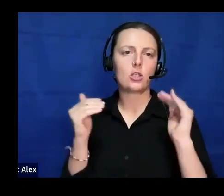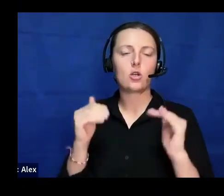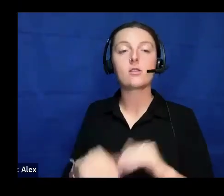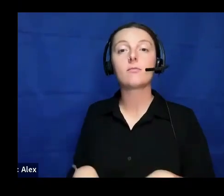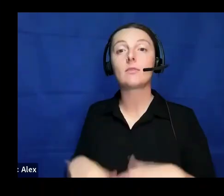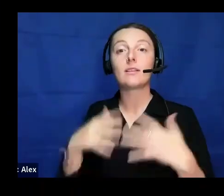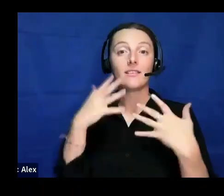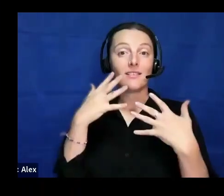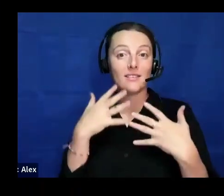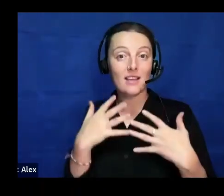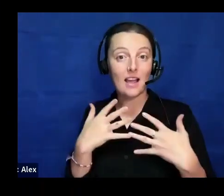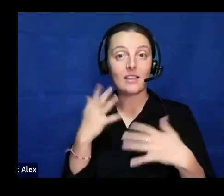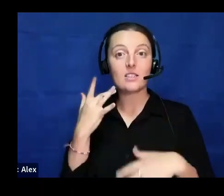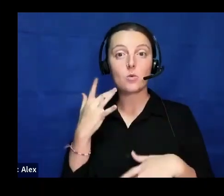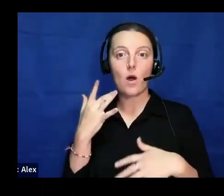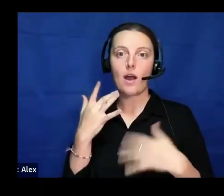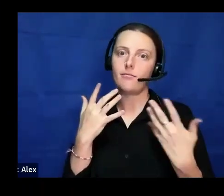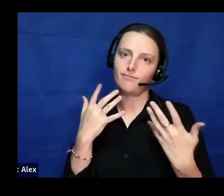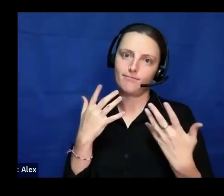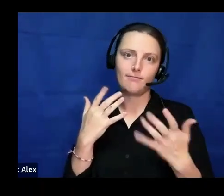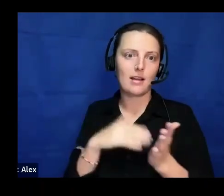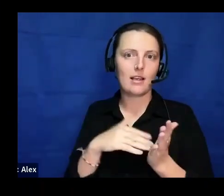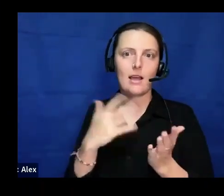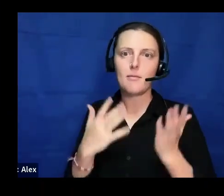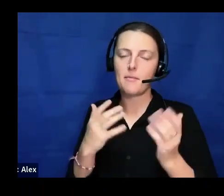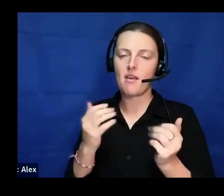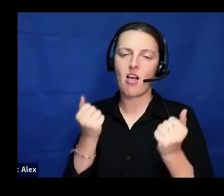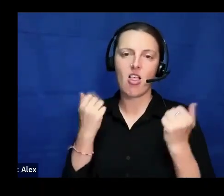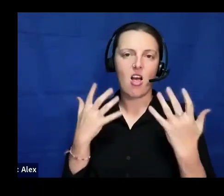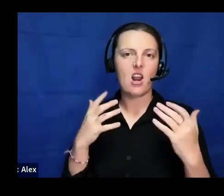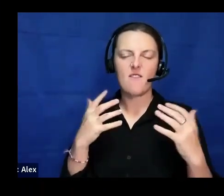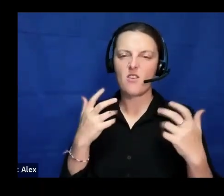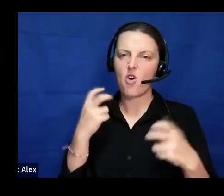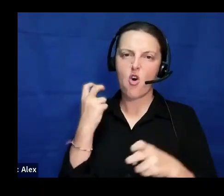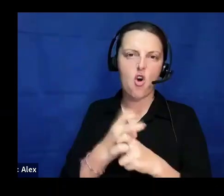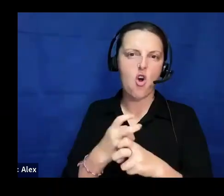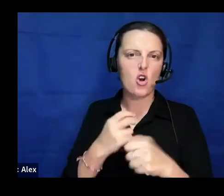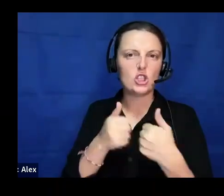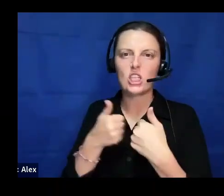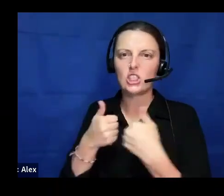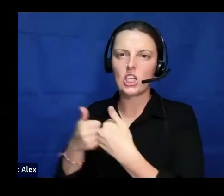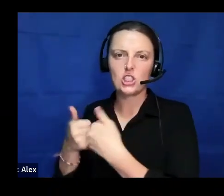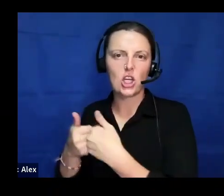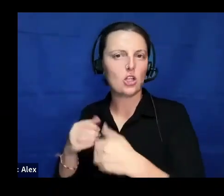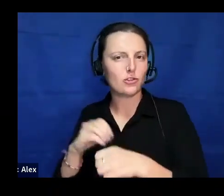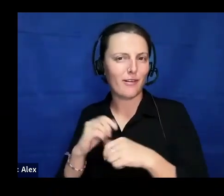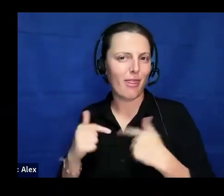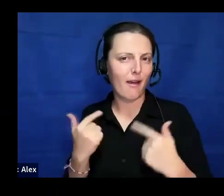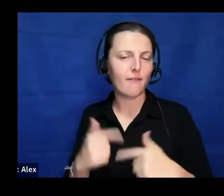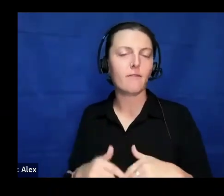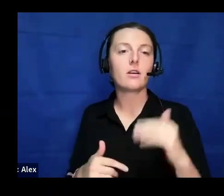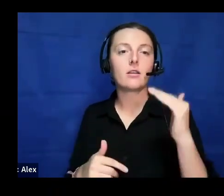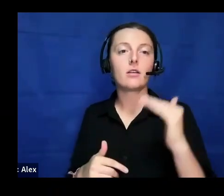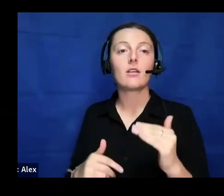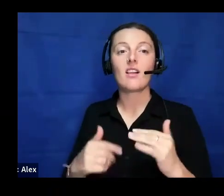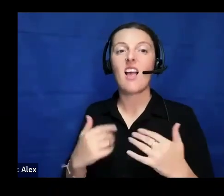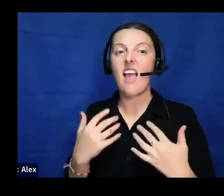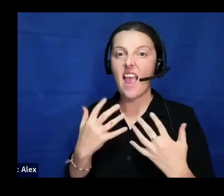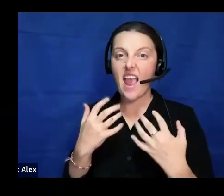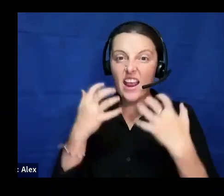because of a lot of hard things that might go on in life. We have things like anger. I know a lot of